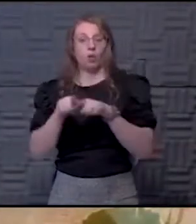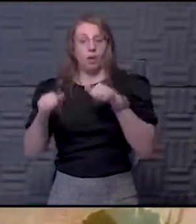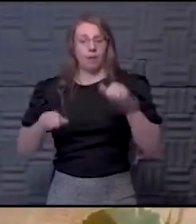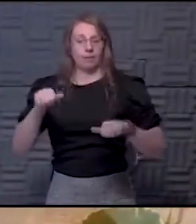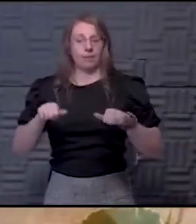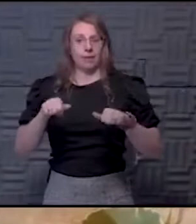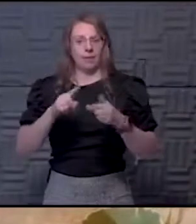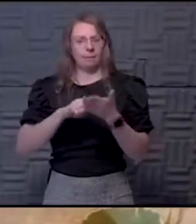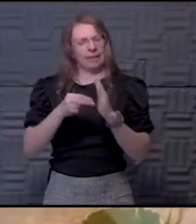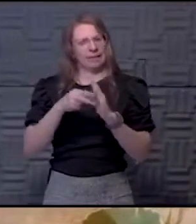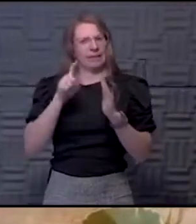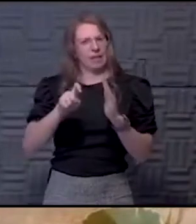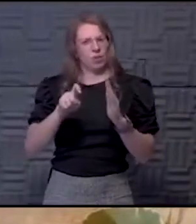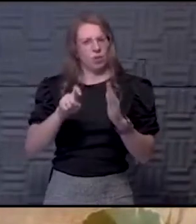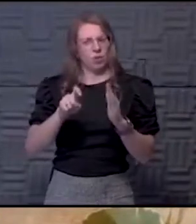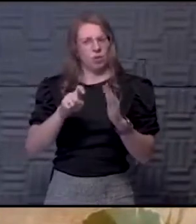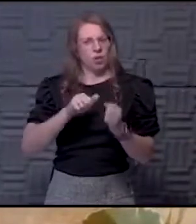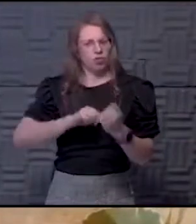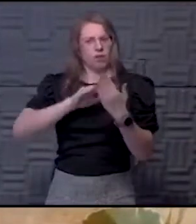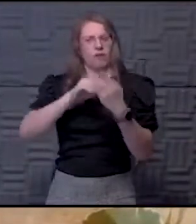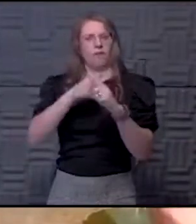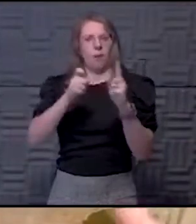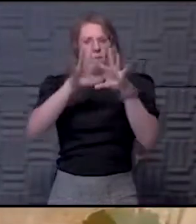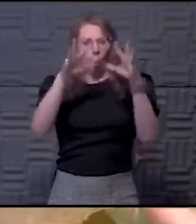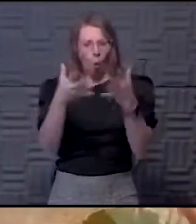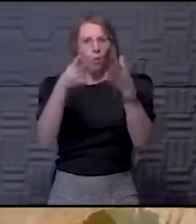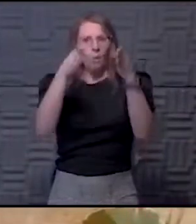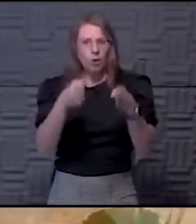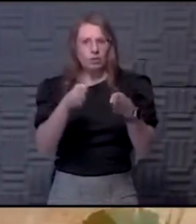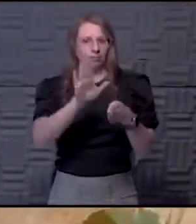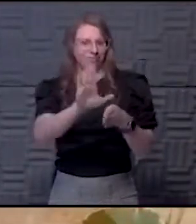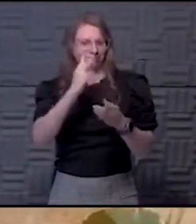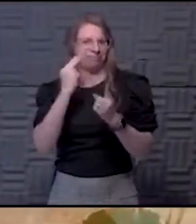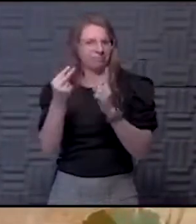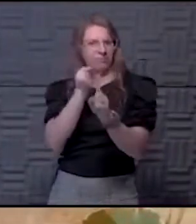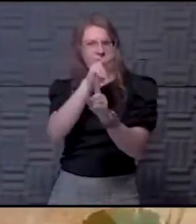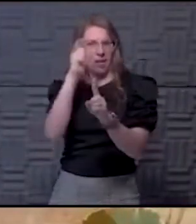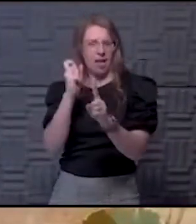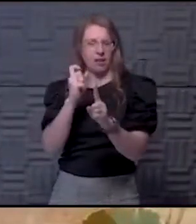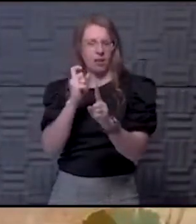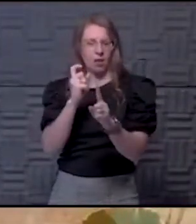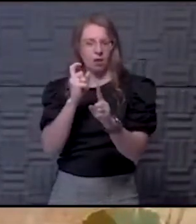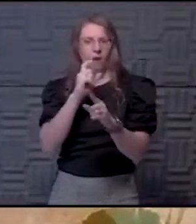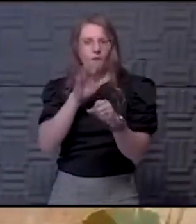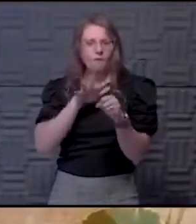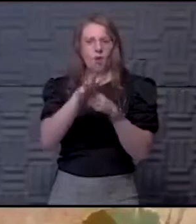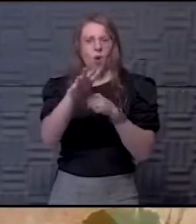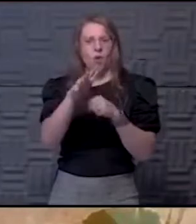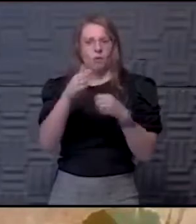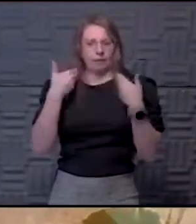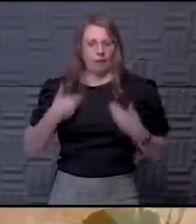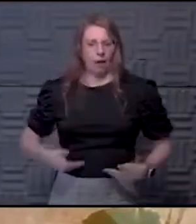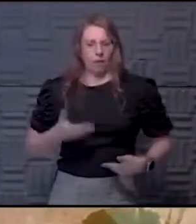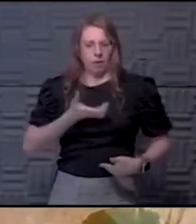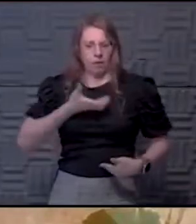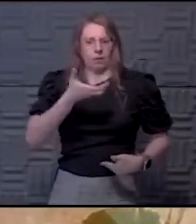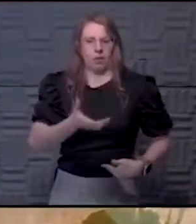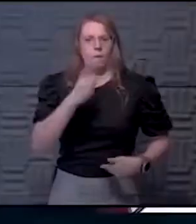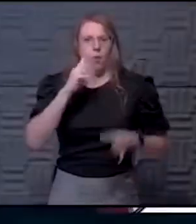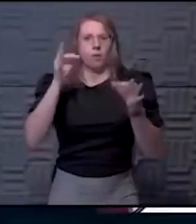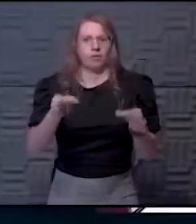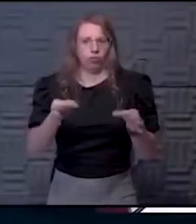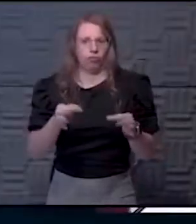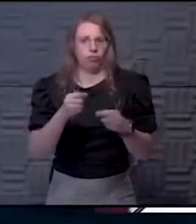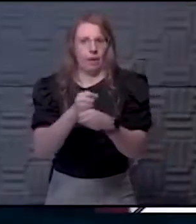we need to address it from the whole person perspective, because we bring our whole selves to the table when we make decisions.